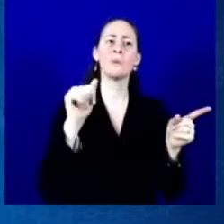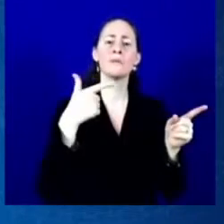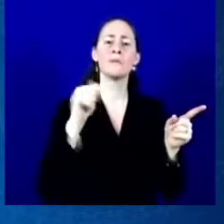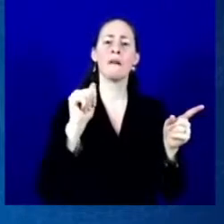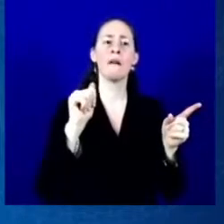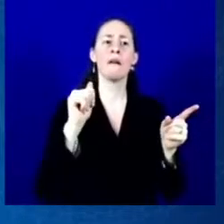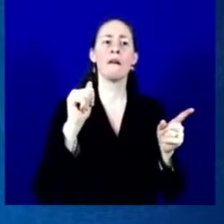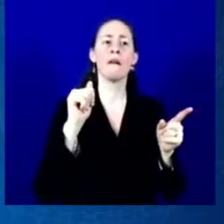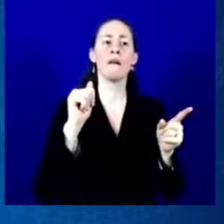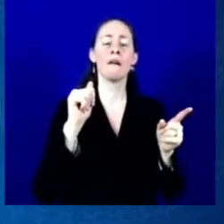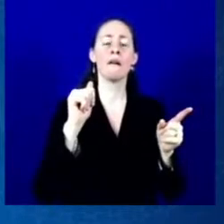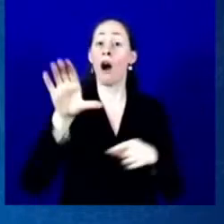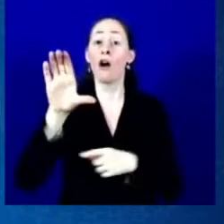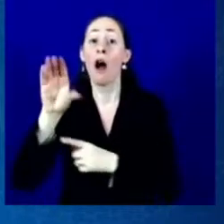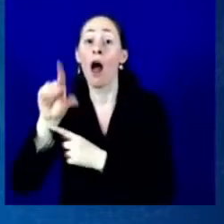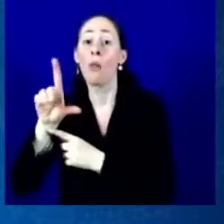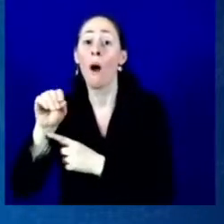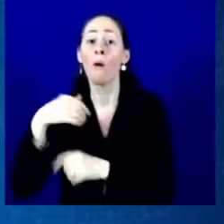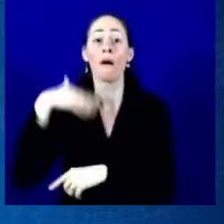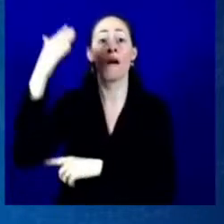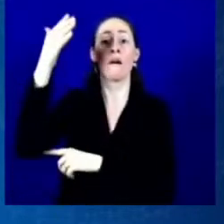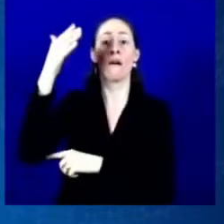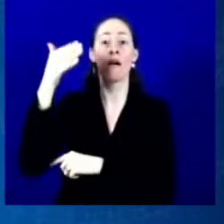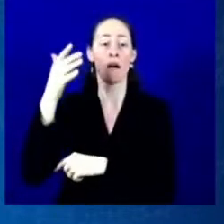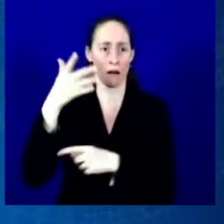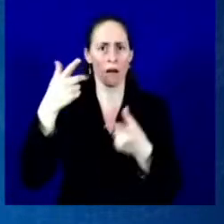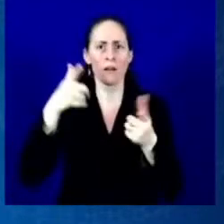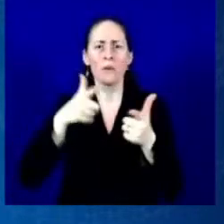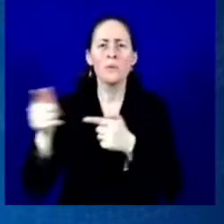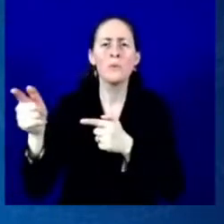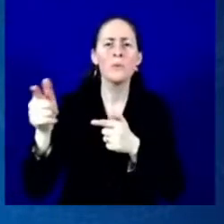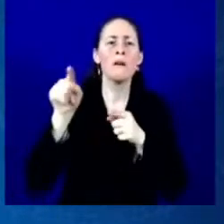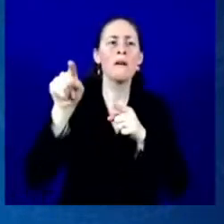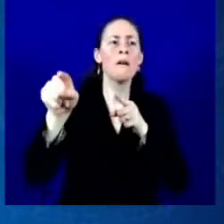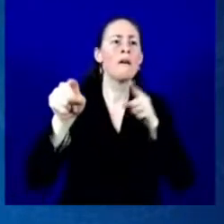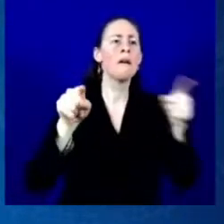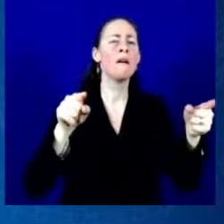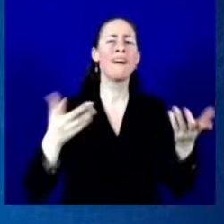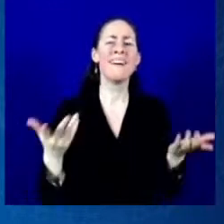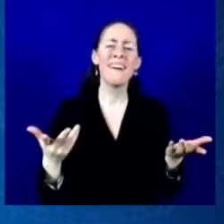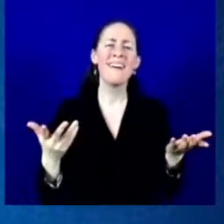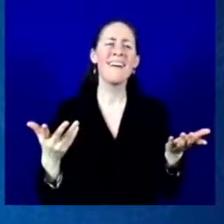Colorado. And in the week in between those two events,